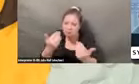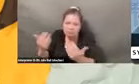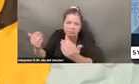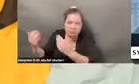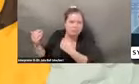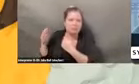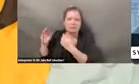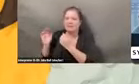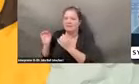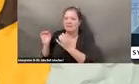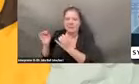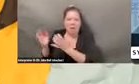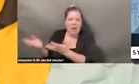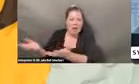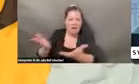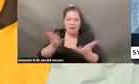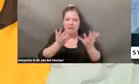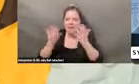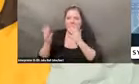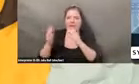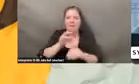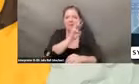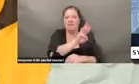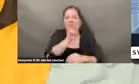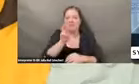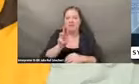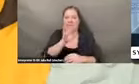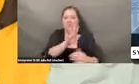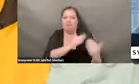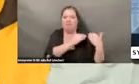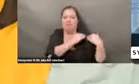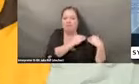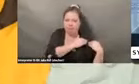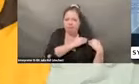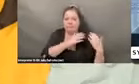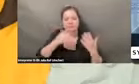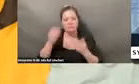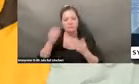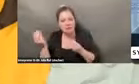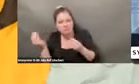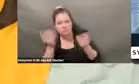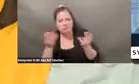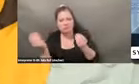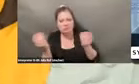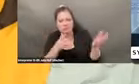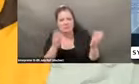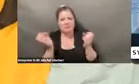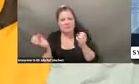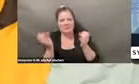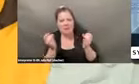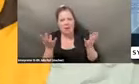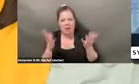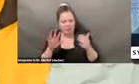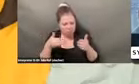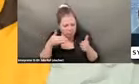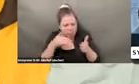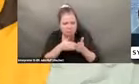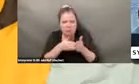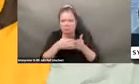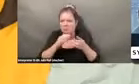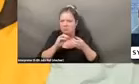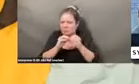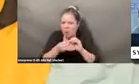to the website owner about their difficulties of using website or actually using the feedback